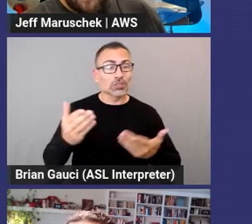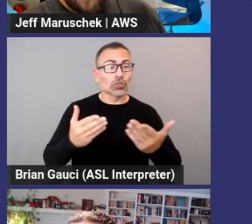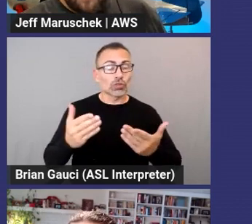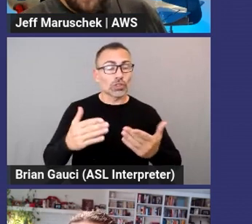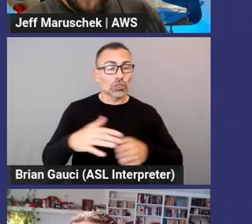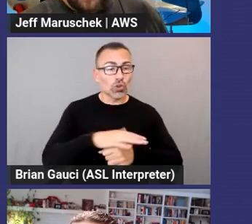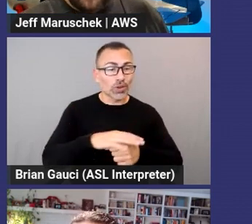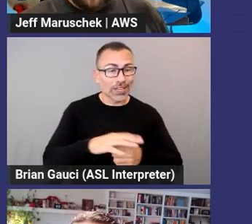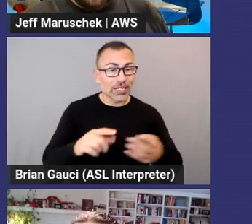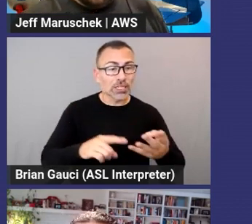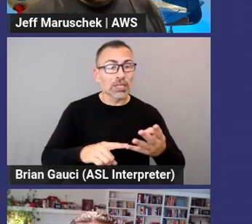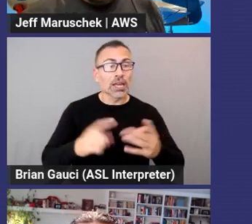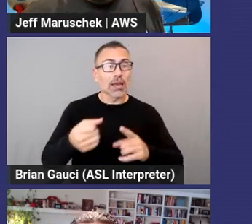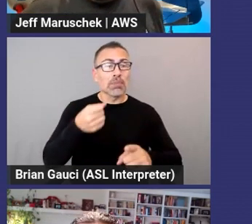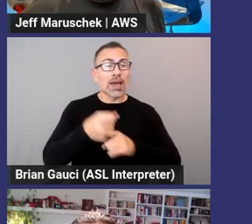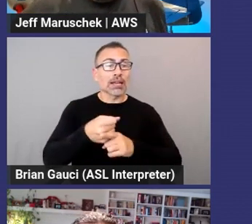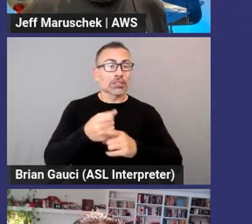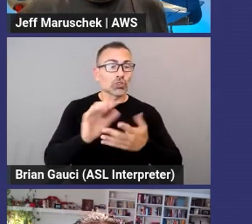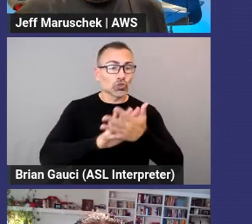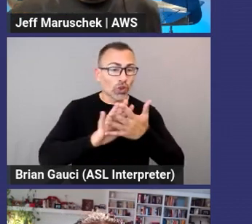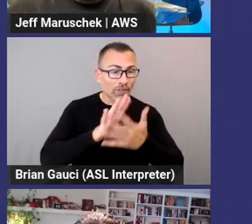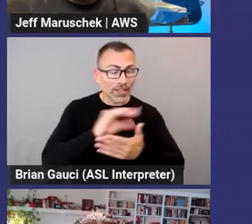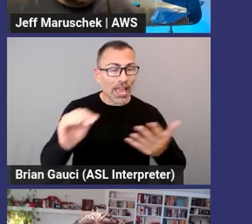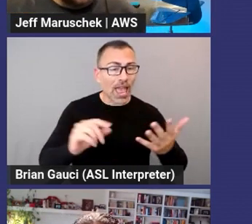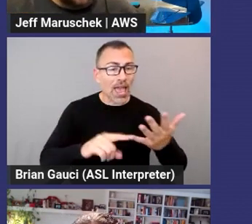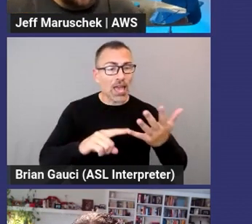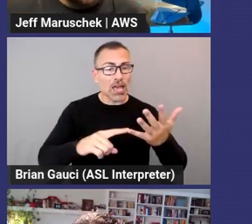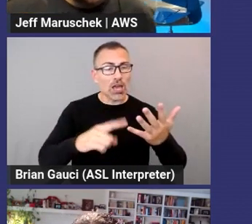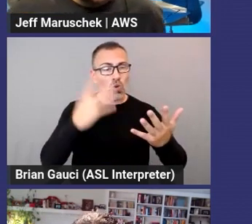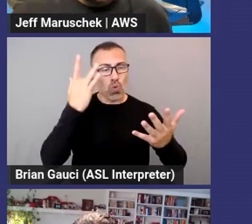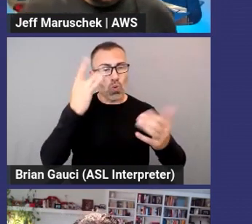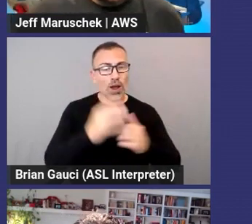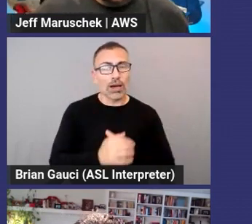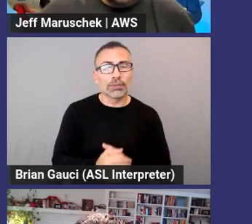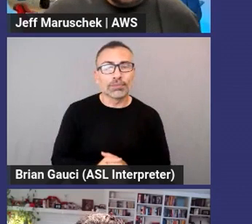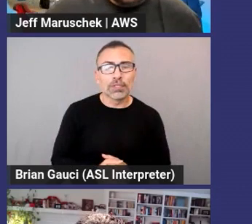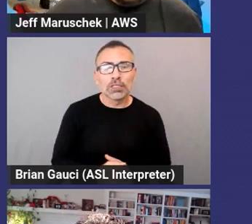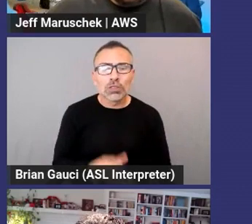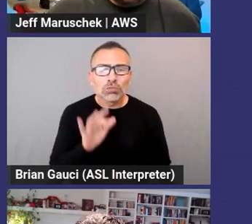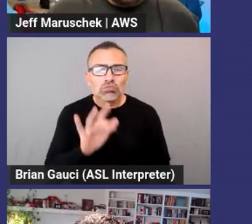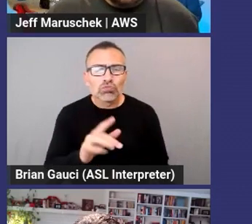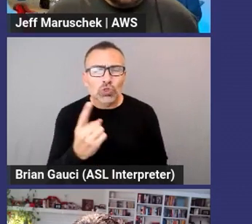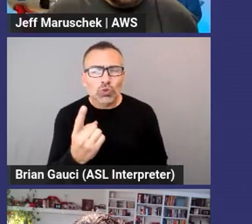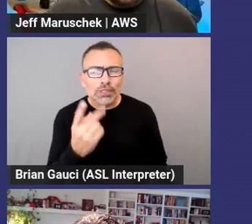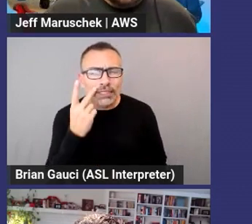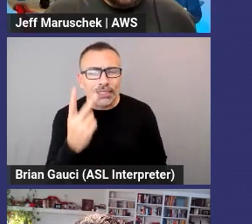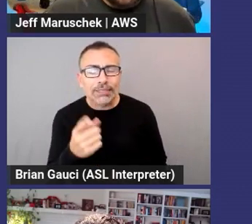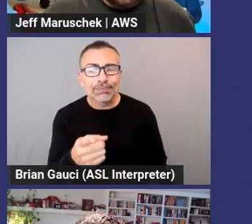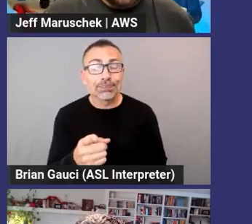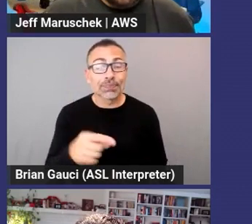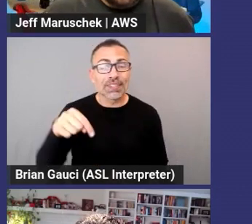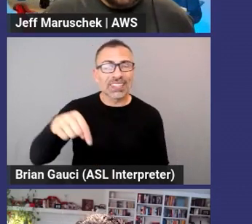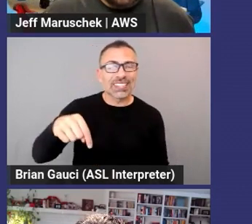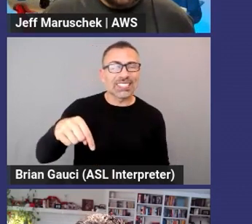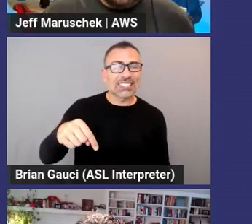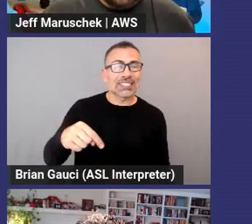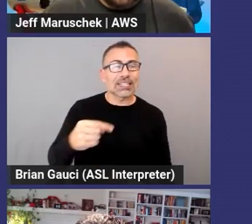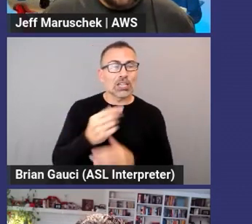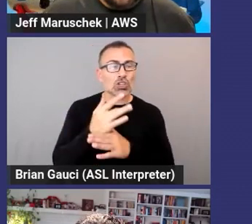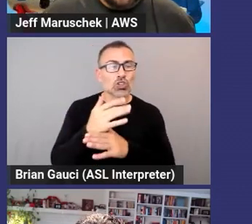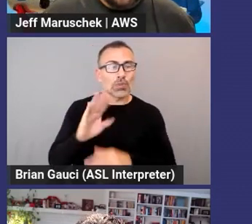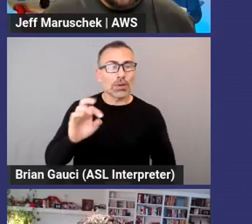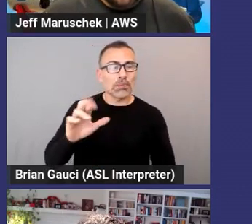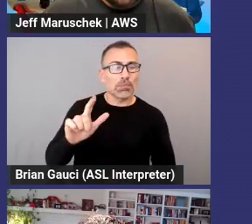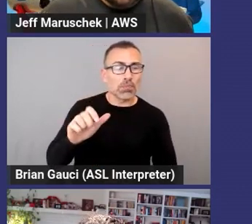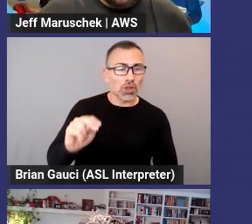reason behind it. So let's pick one. So I see that there's something going on in Berlin, Germany. So it looks like there is something going on with